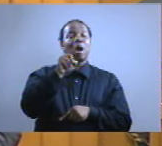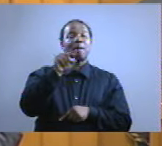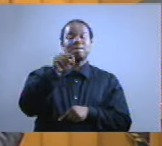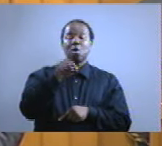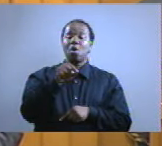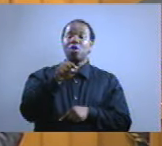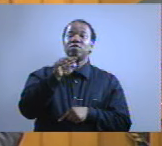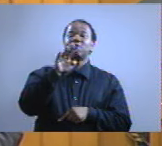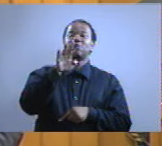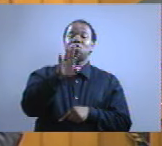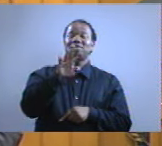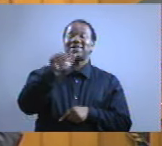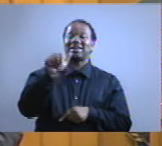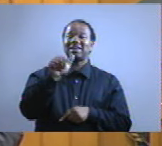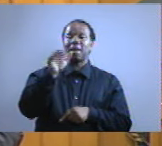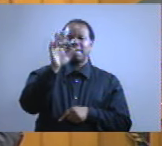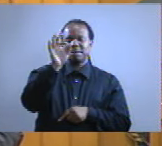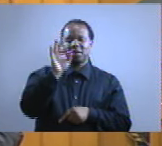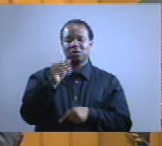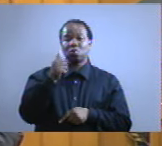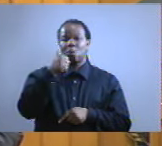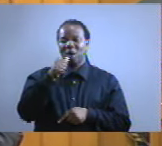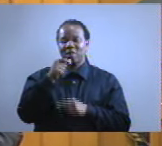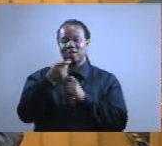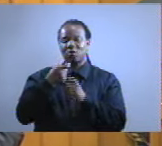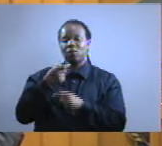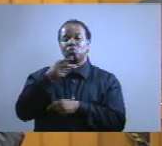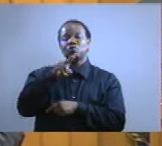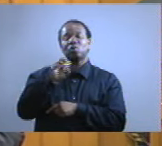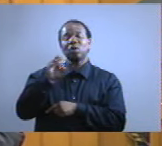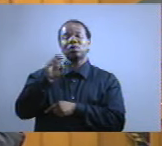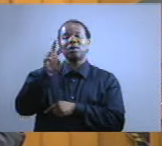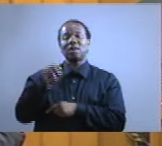1.46% in 2011 local government elections to